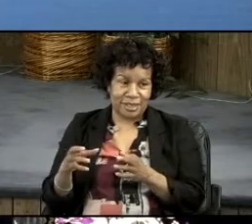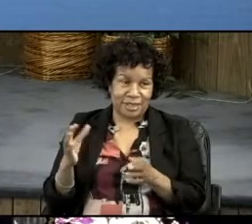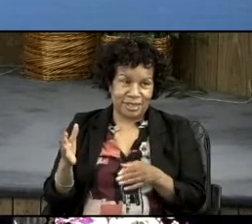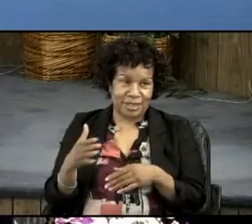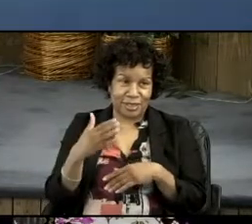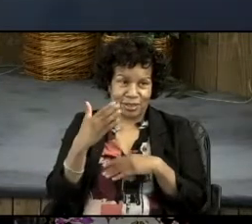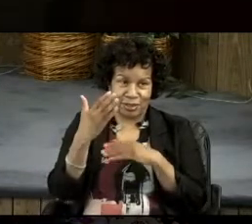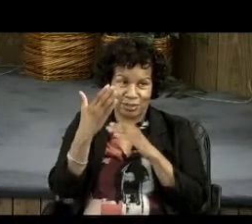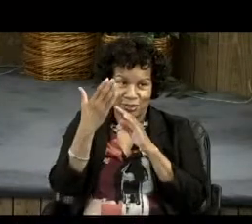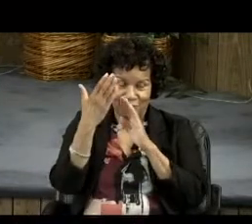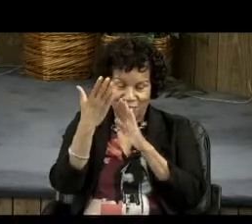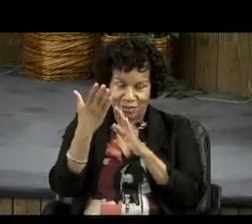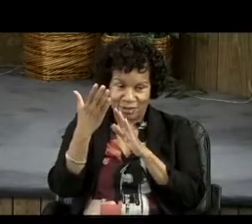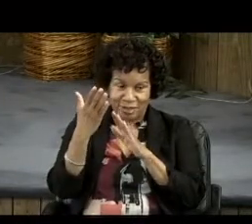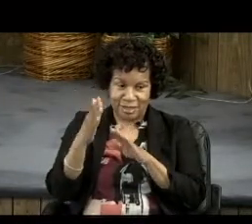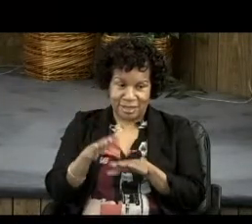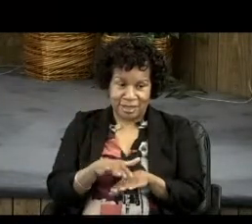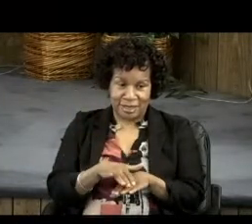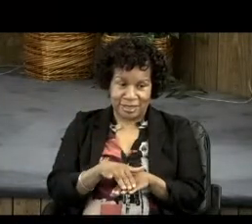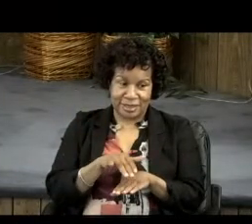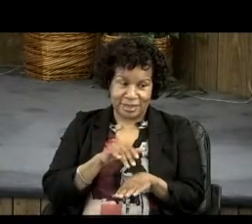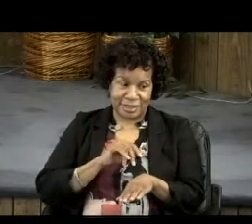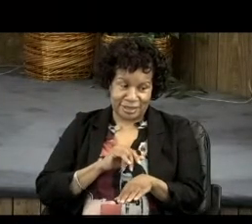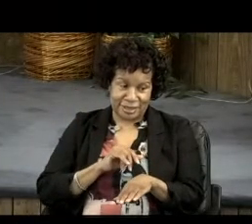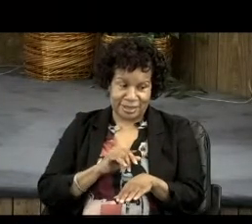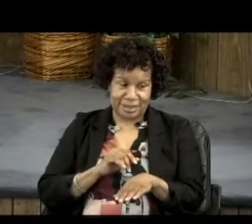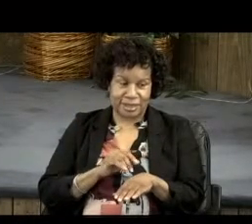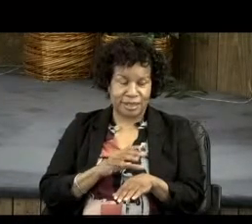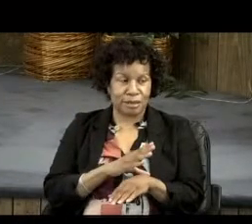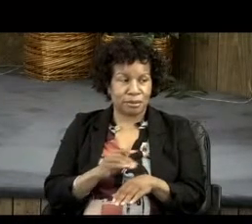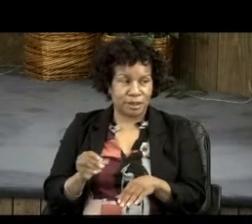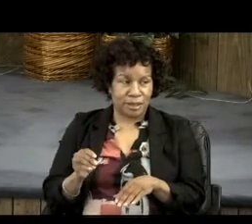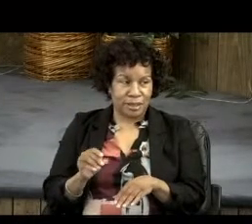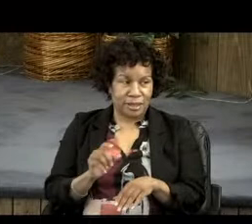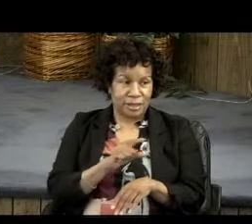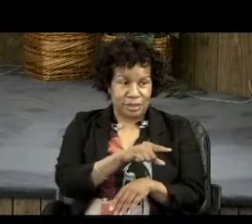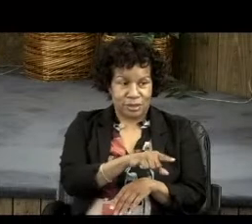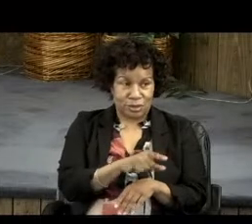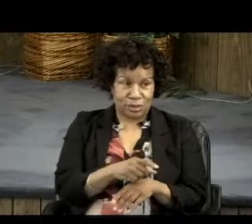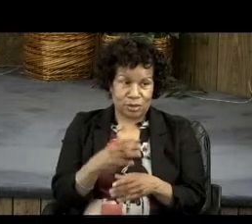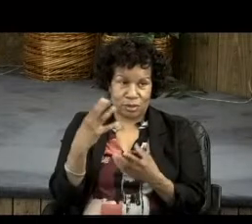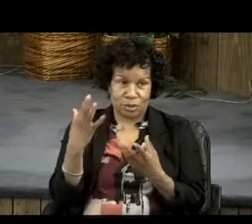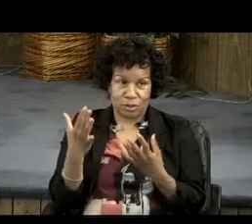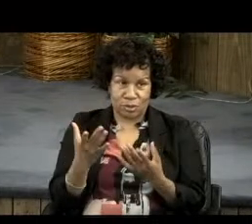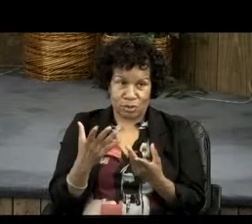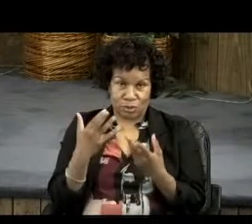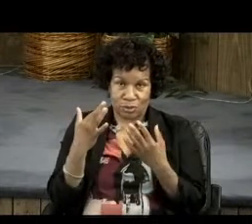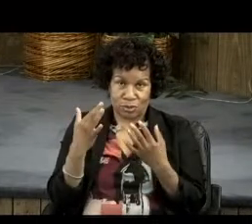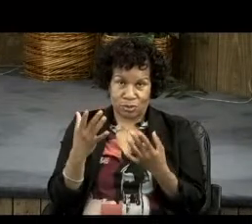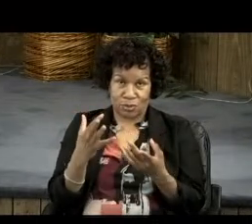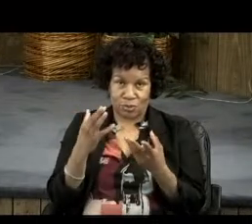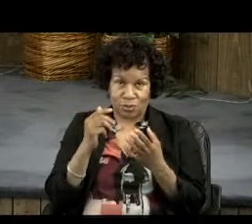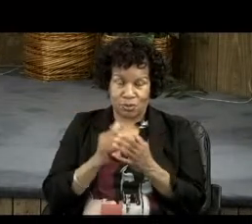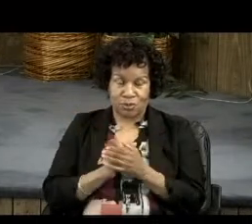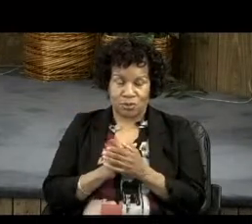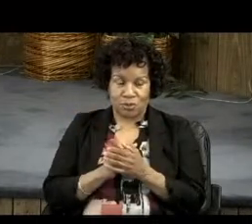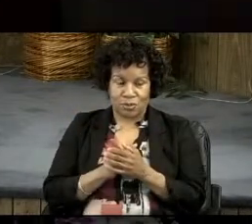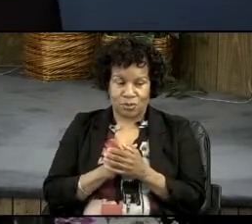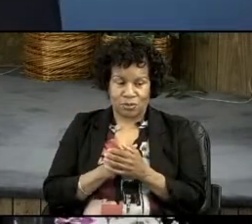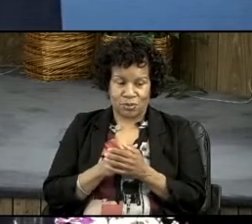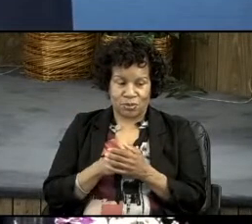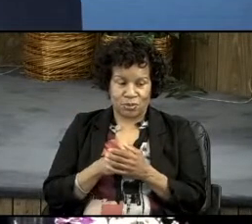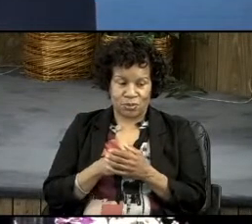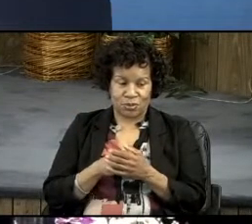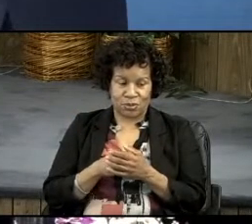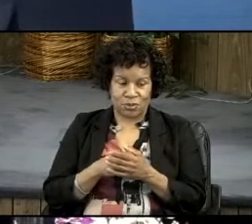Step right on off, and Saul was waiting there. Another person that was a hater. "Hey, look,